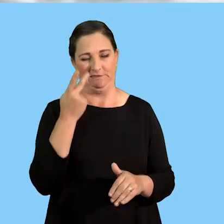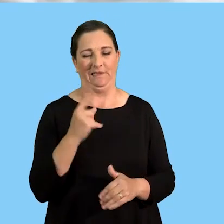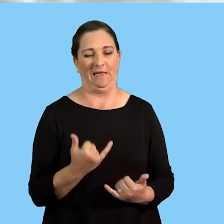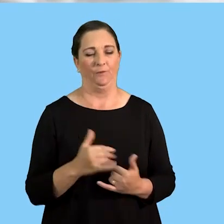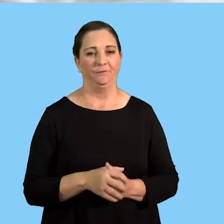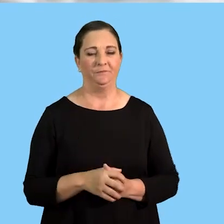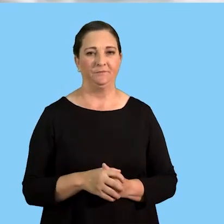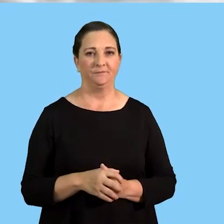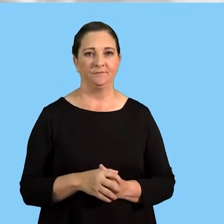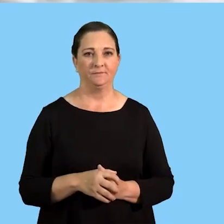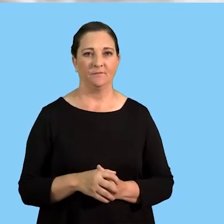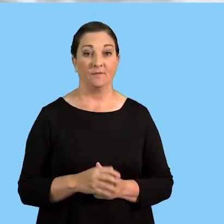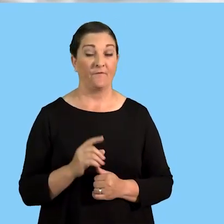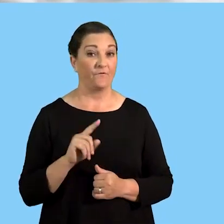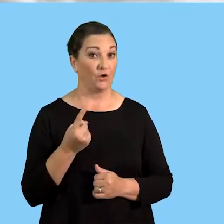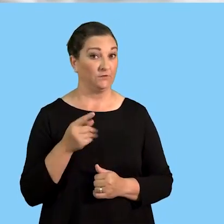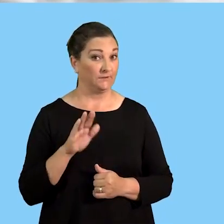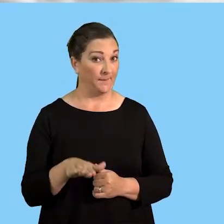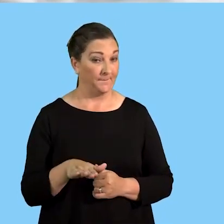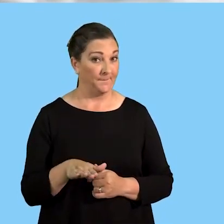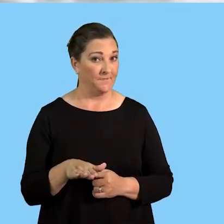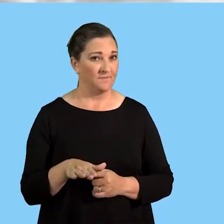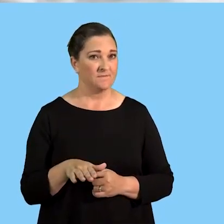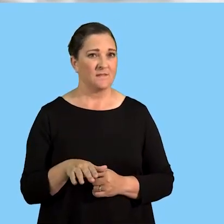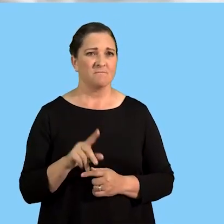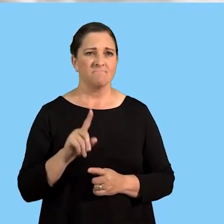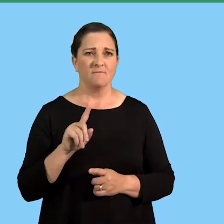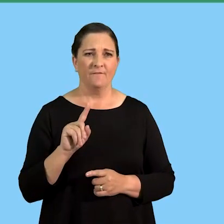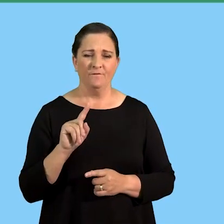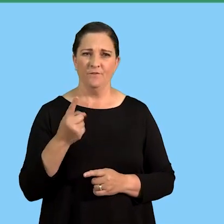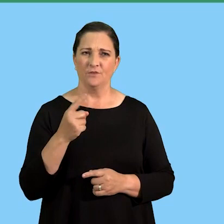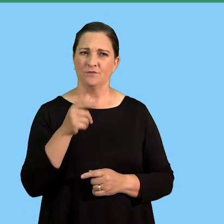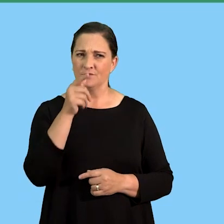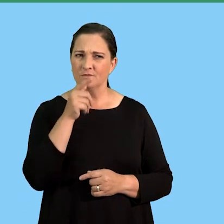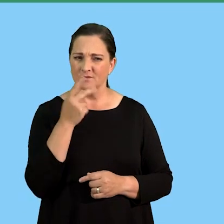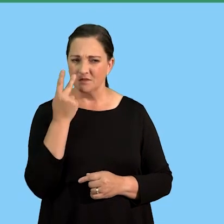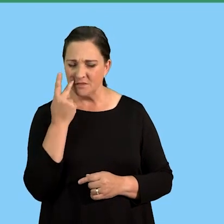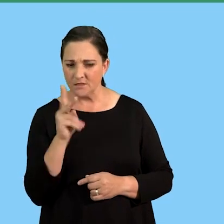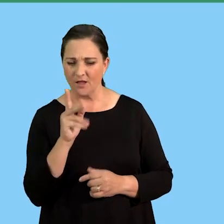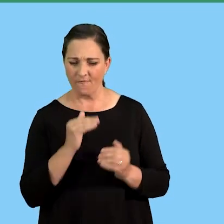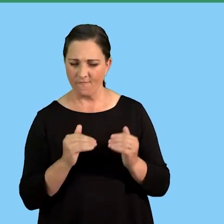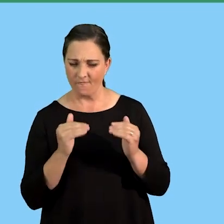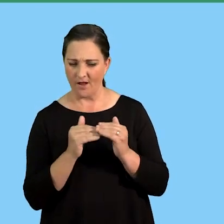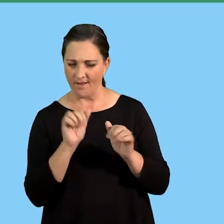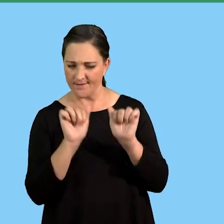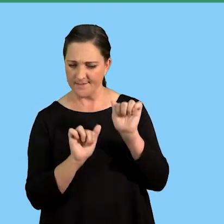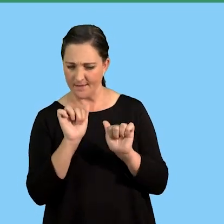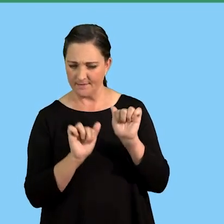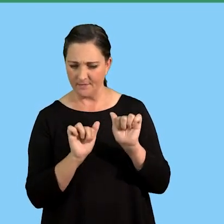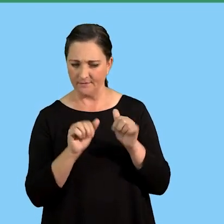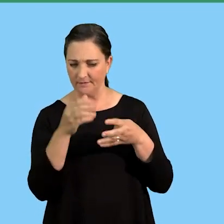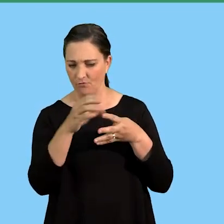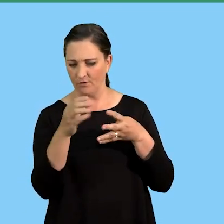with selection. The first step is that we must determine a fair assessment criteria on